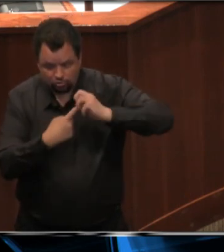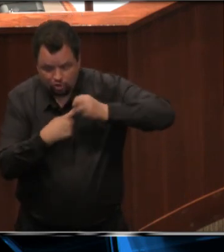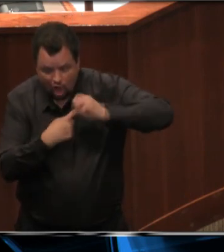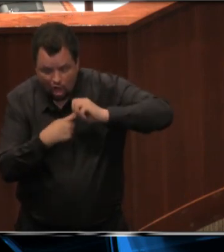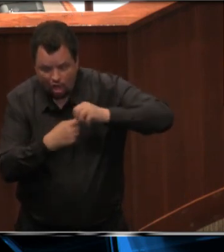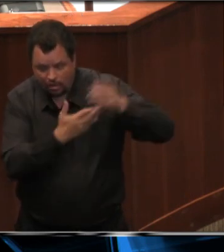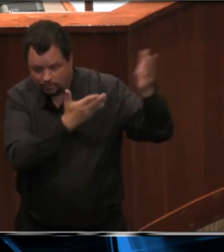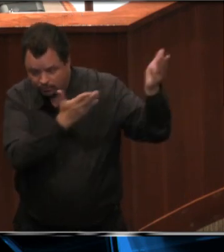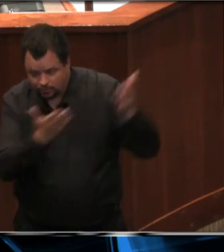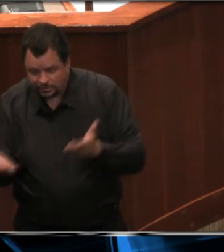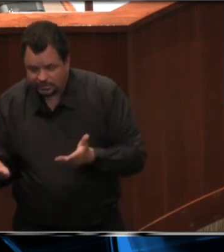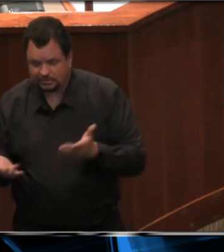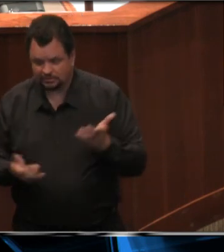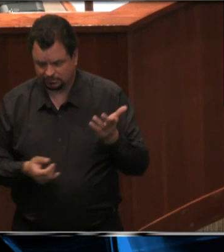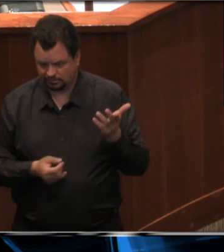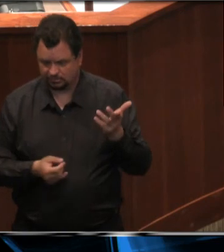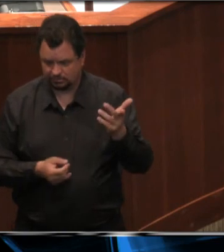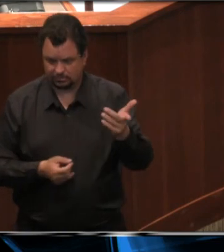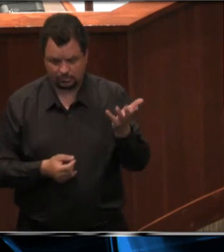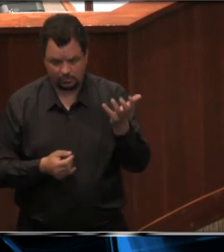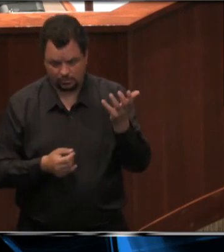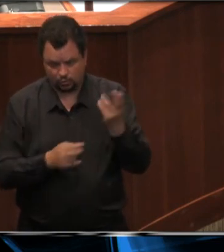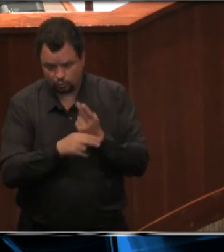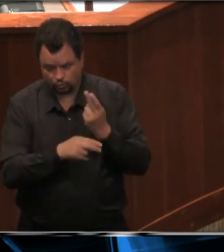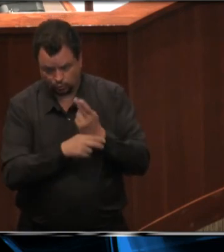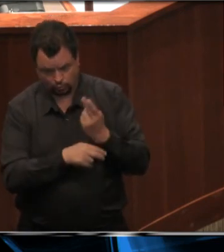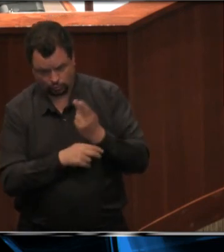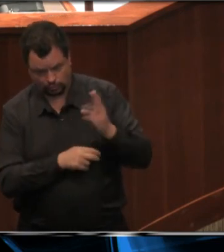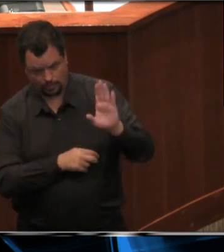use a bar stick, the bars are willing to clean those between